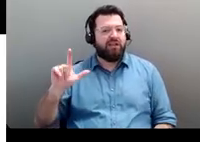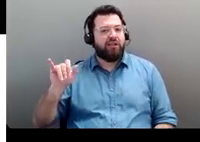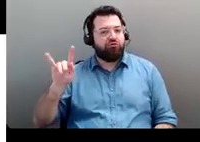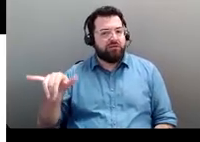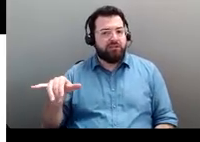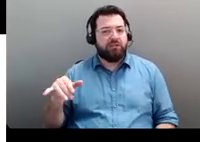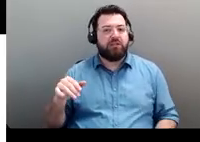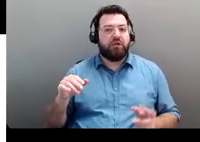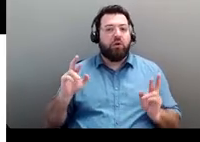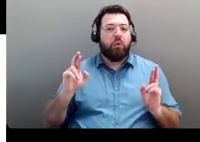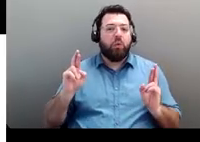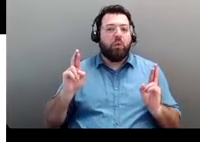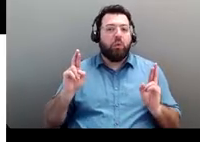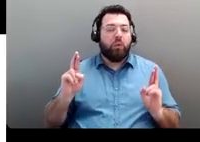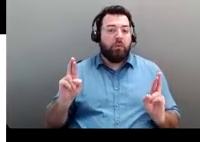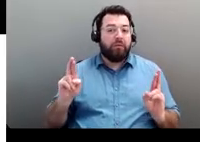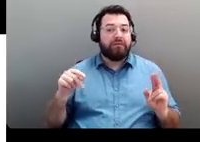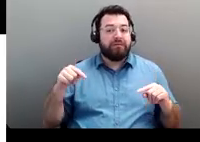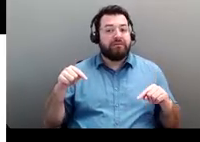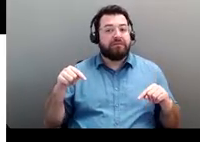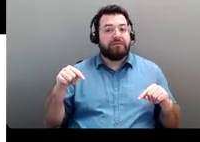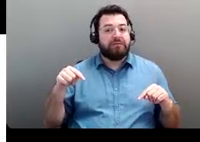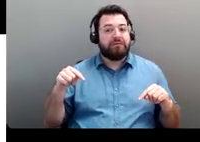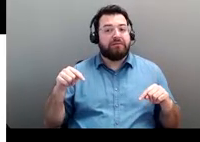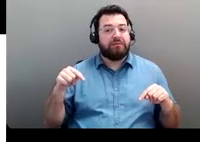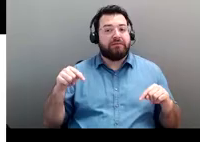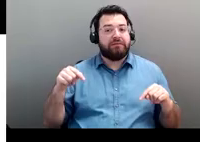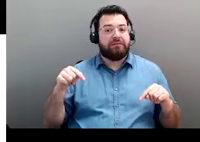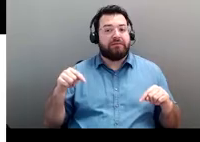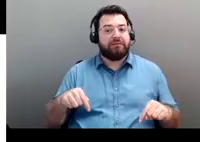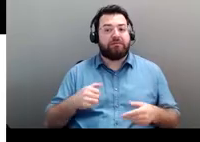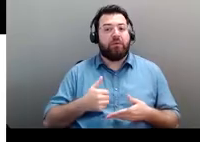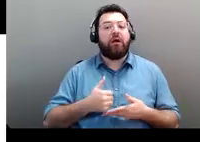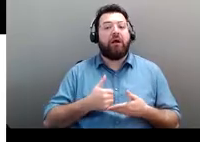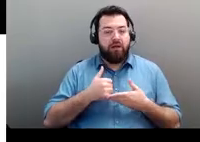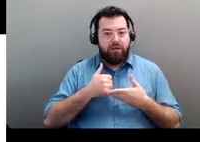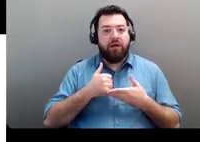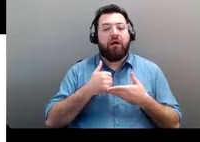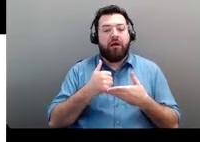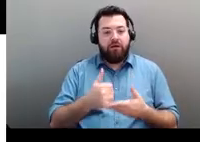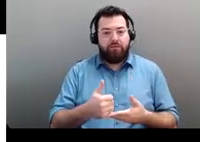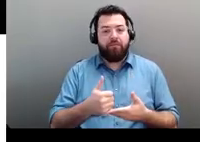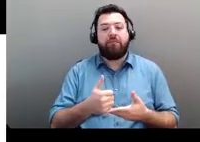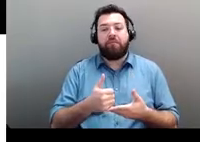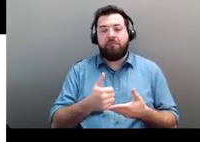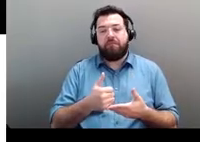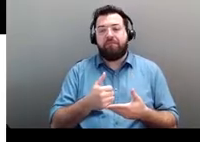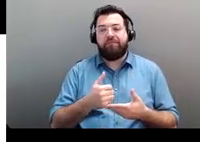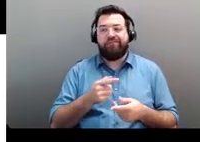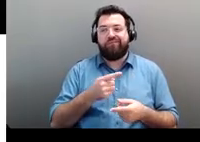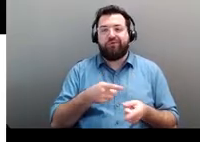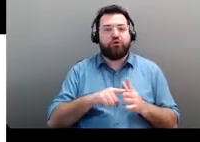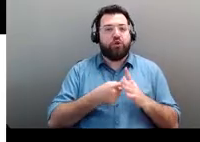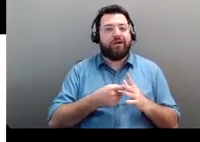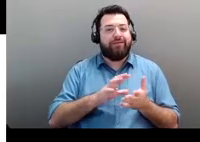be a starting point to um, get a little deeper with what